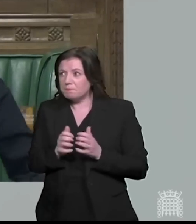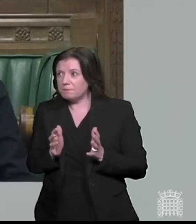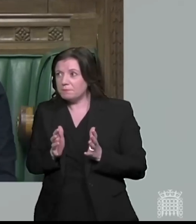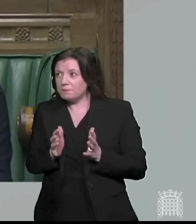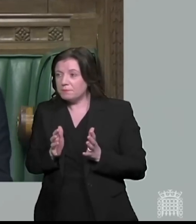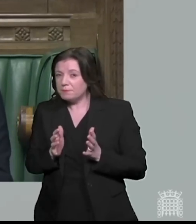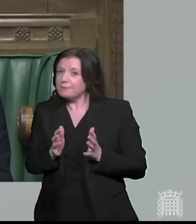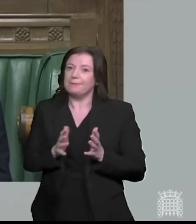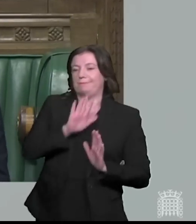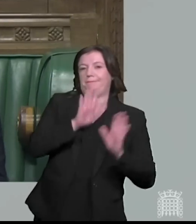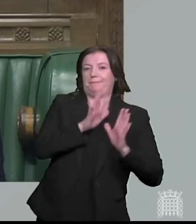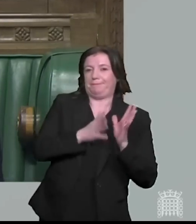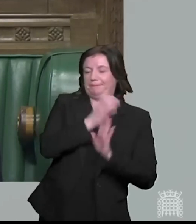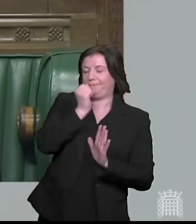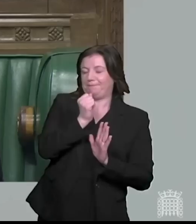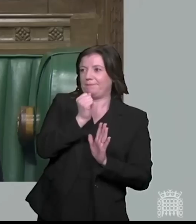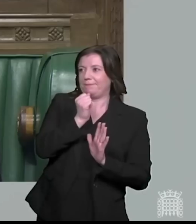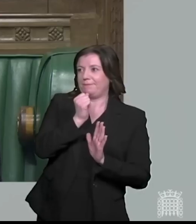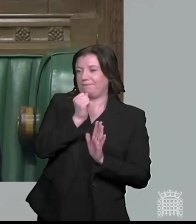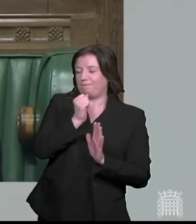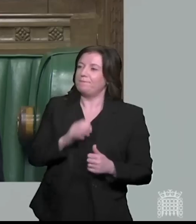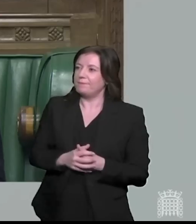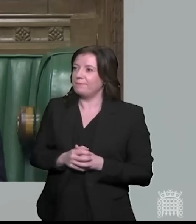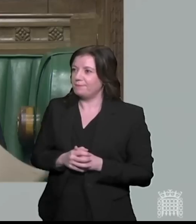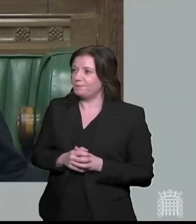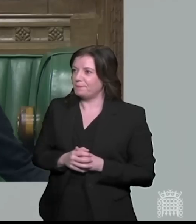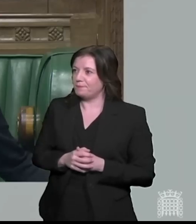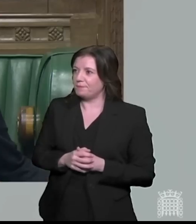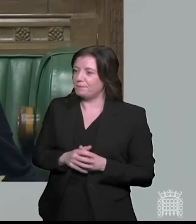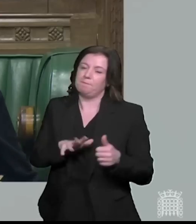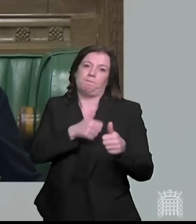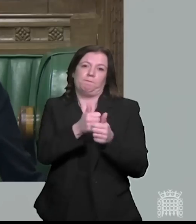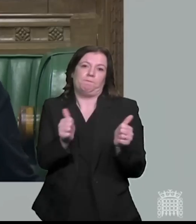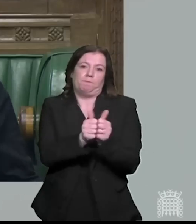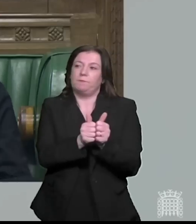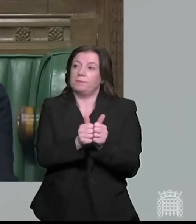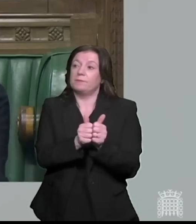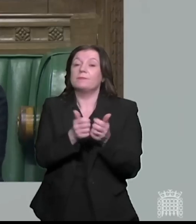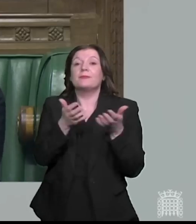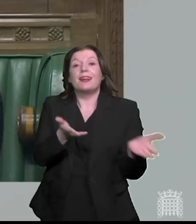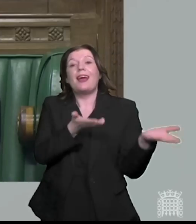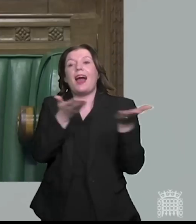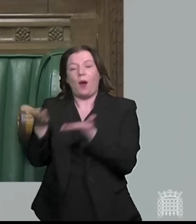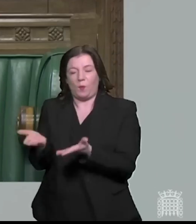I think the ayes have it. The ayes have it. Let us now consider the